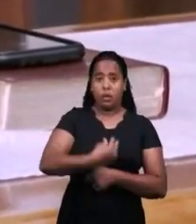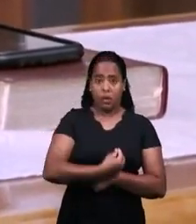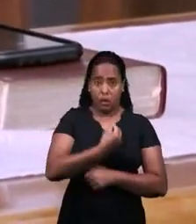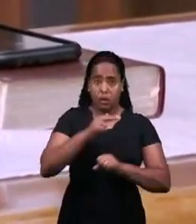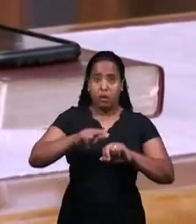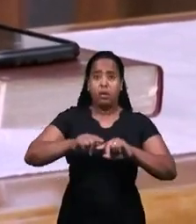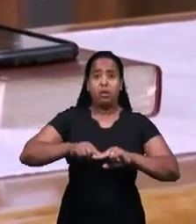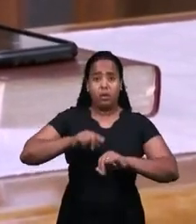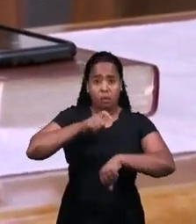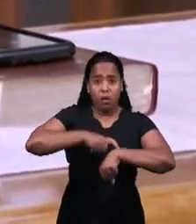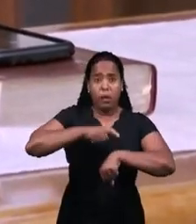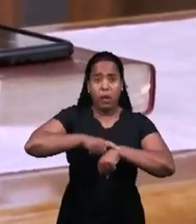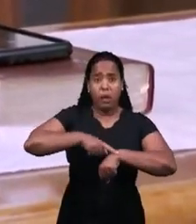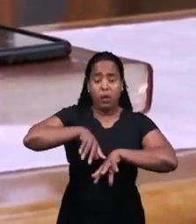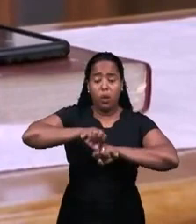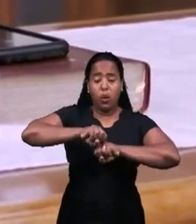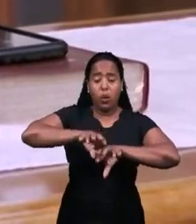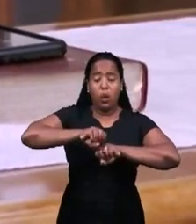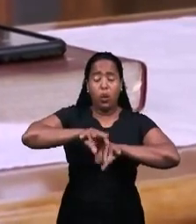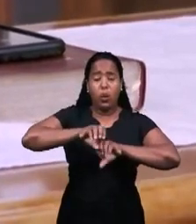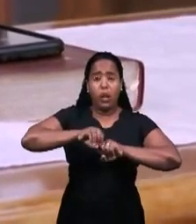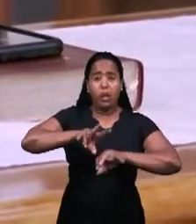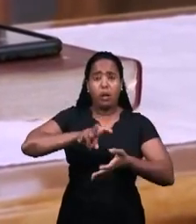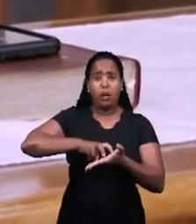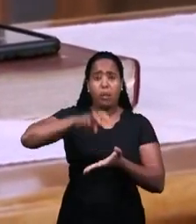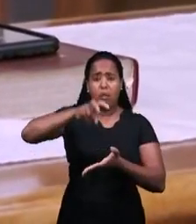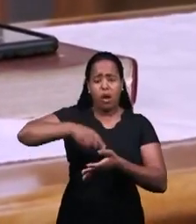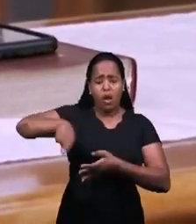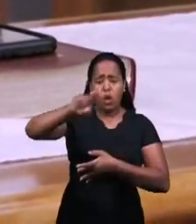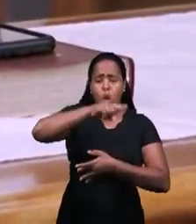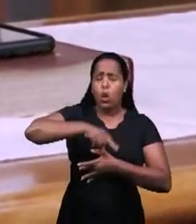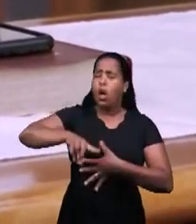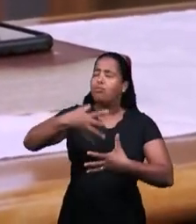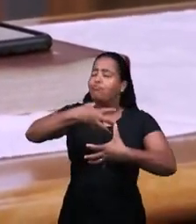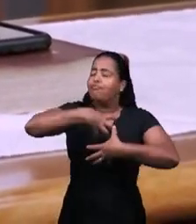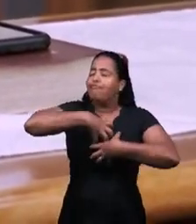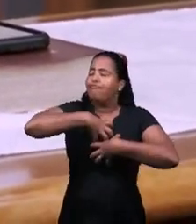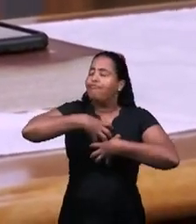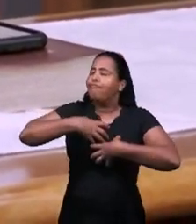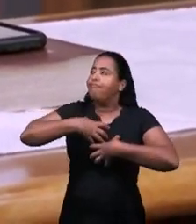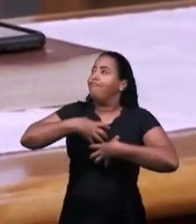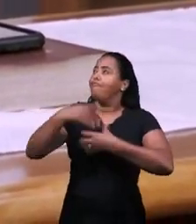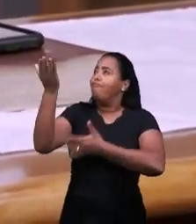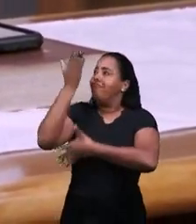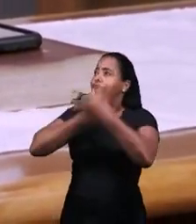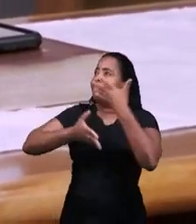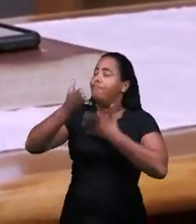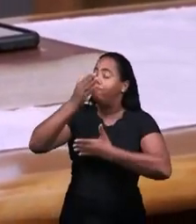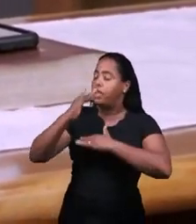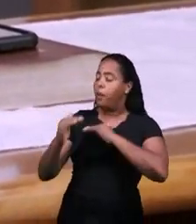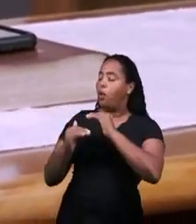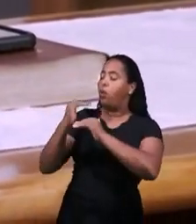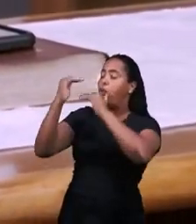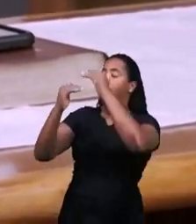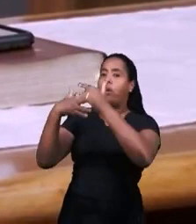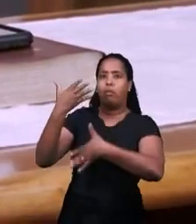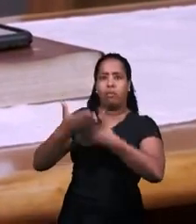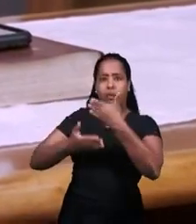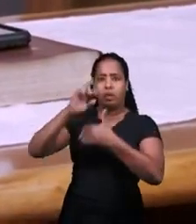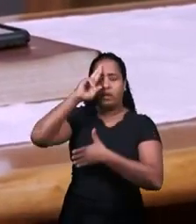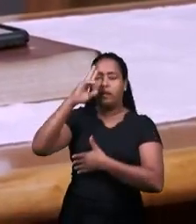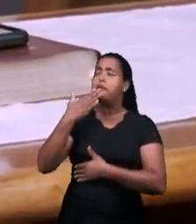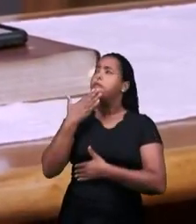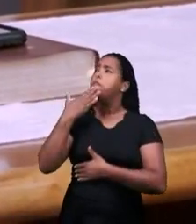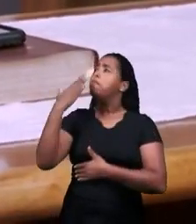this moment, and that the teaching this morning we can reach and be blessed and grow in your presence.